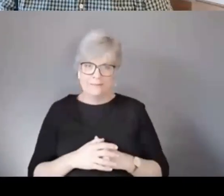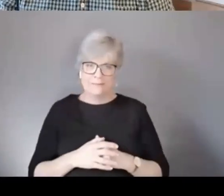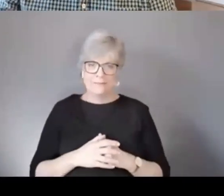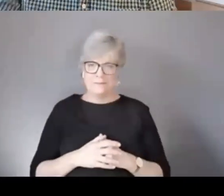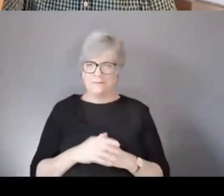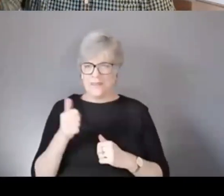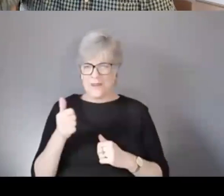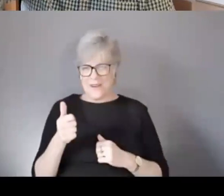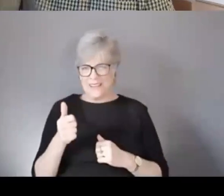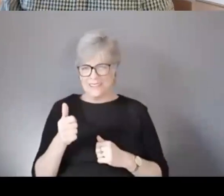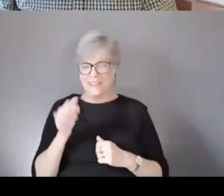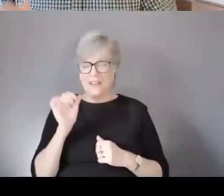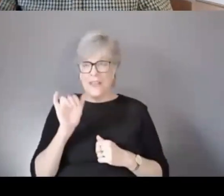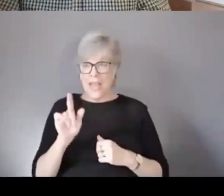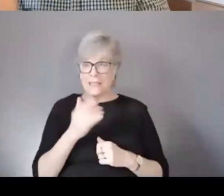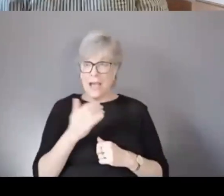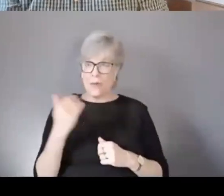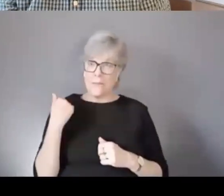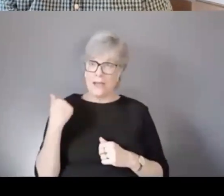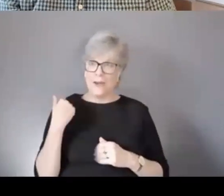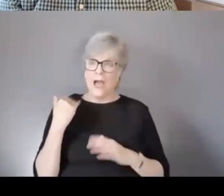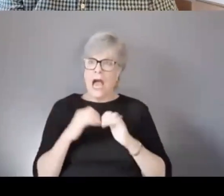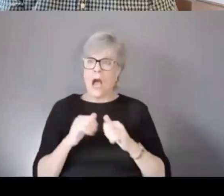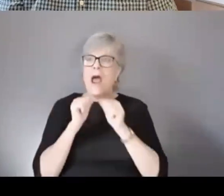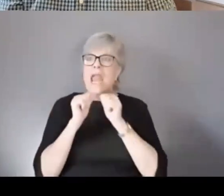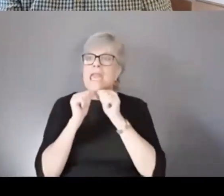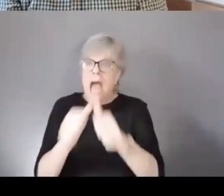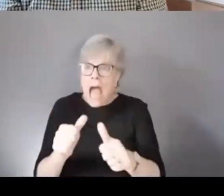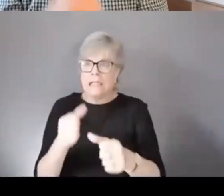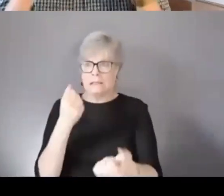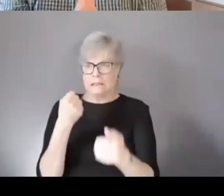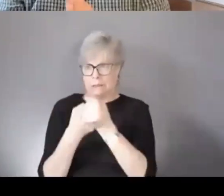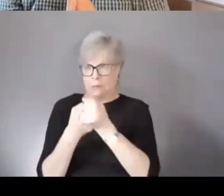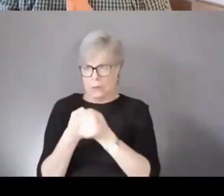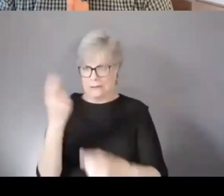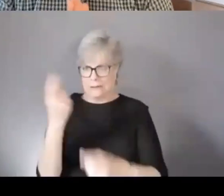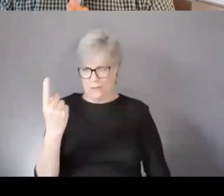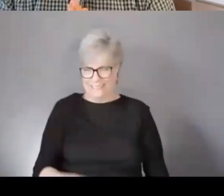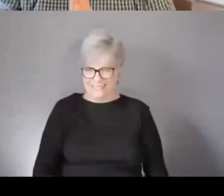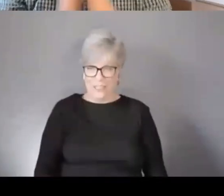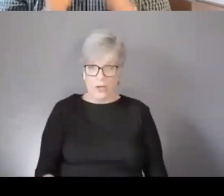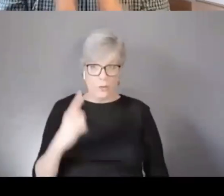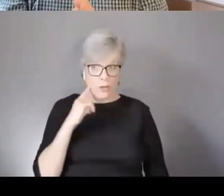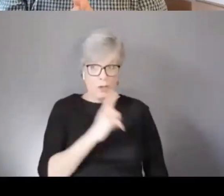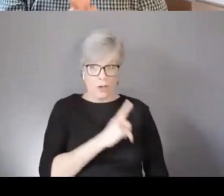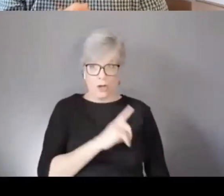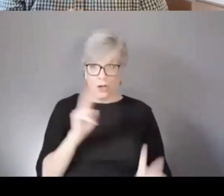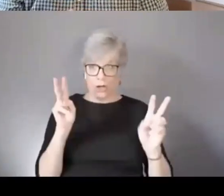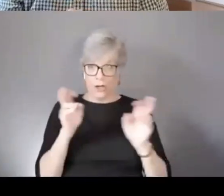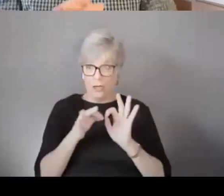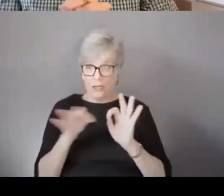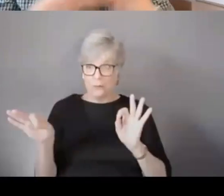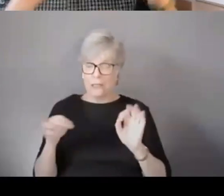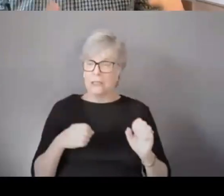All right, so that is our reminder of how not to support someone. You could hear in her expression, she might be expressing